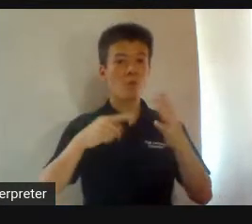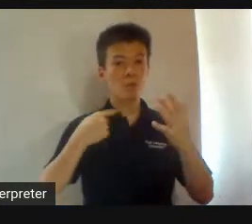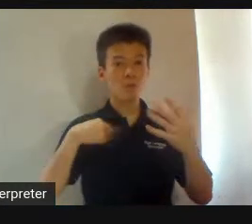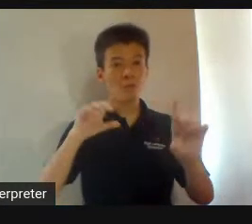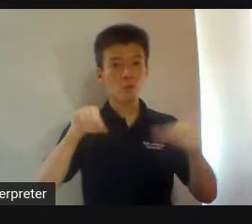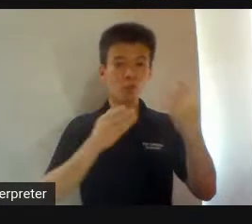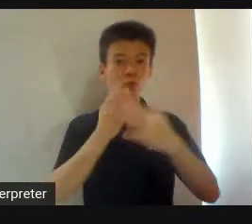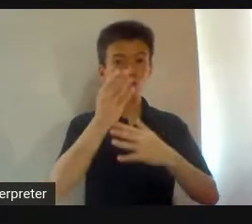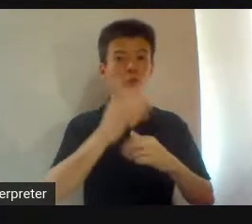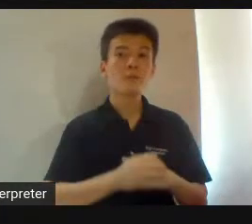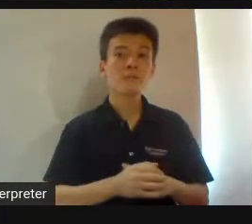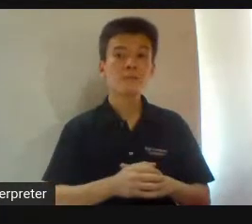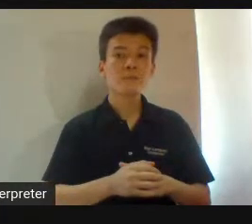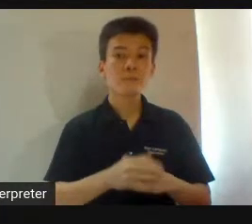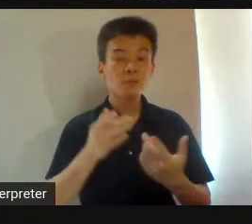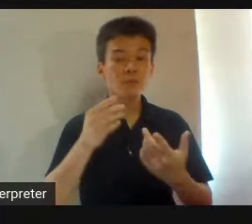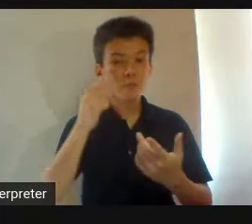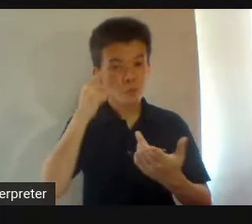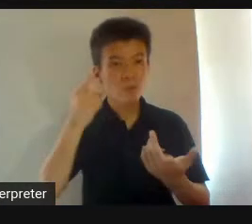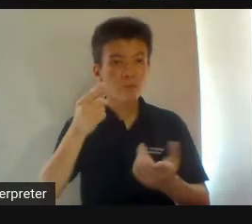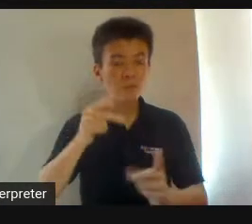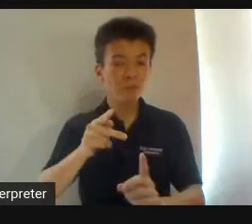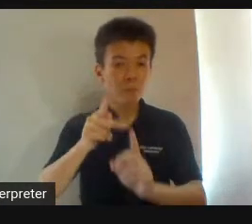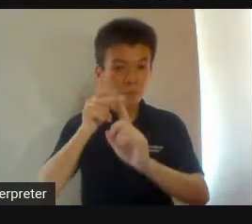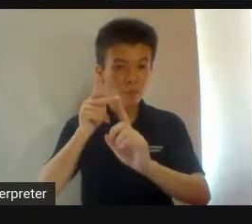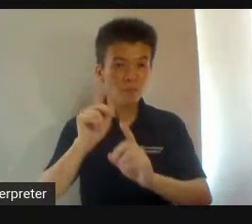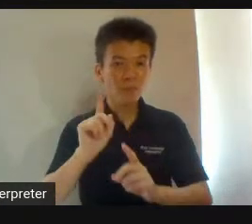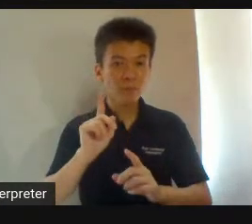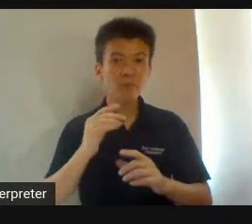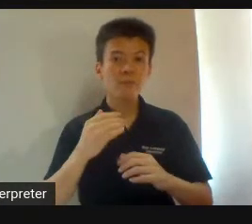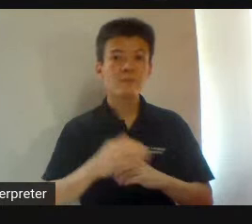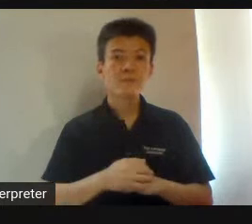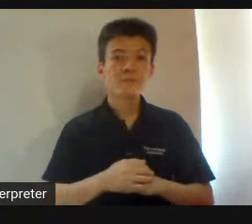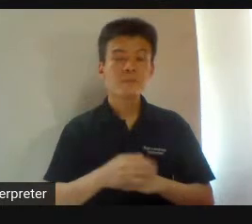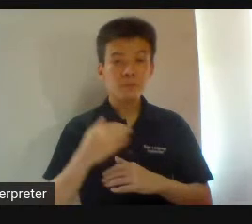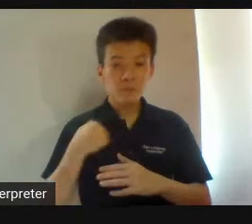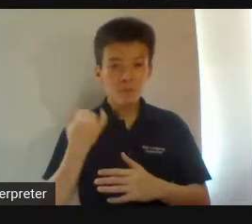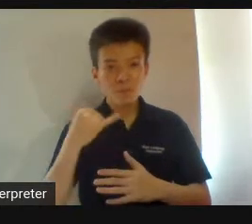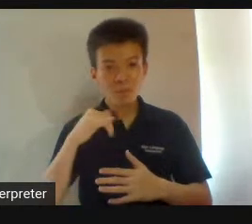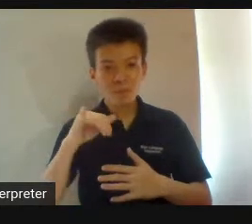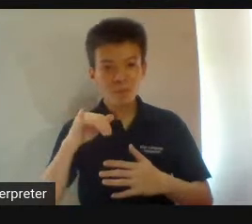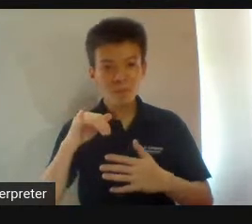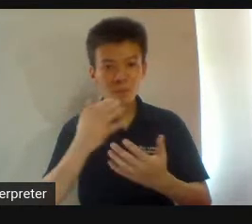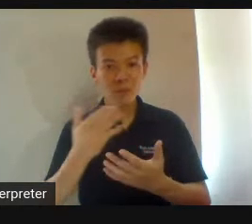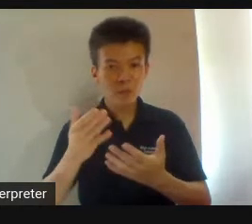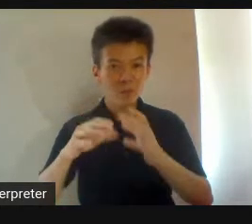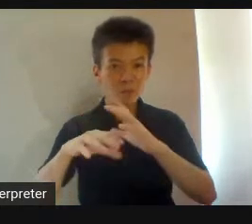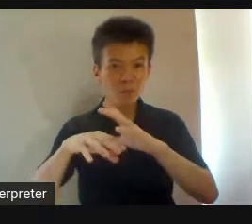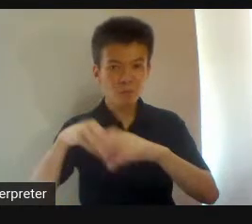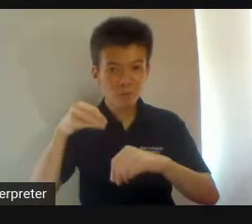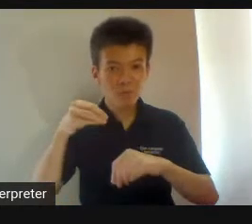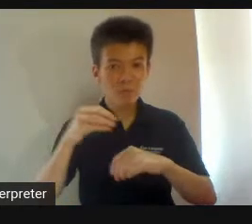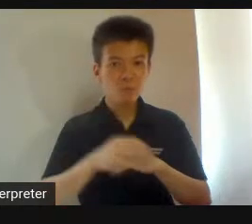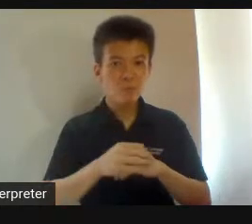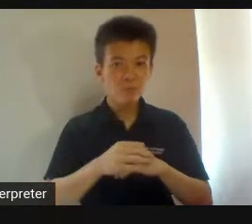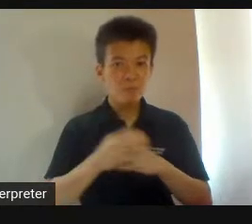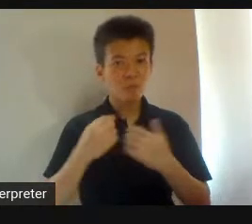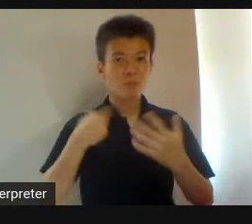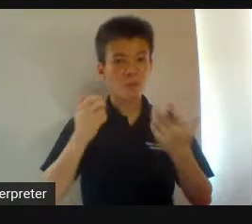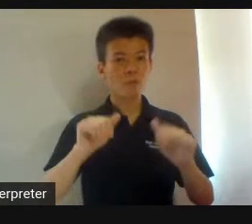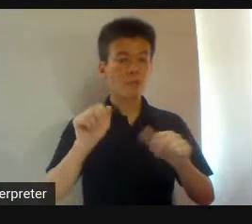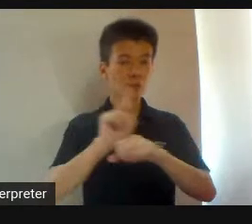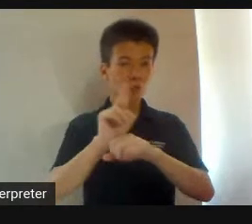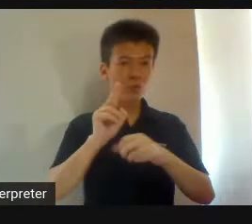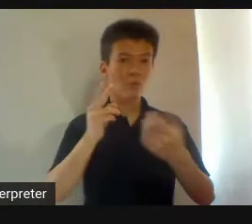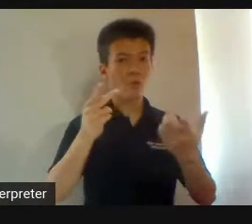through. In particular, whether there's any seeds that were sown that we might be able to use